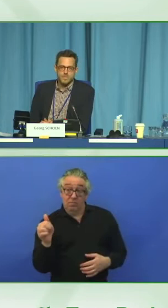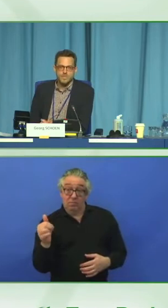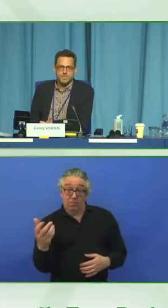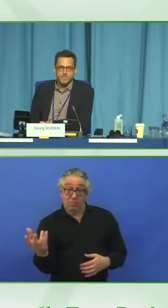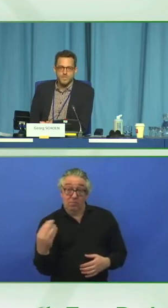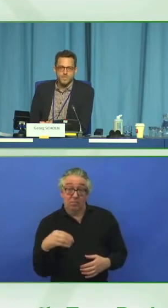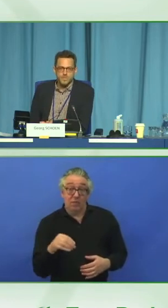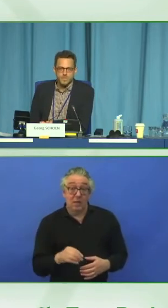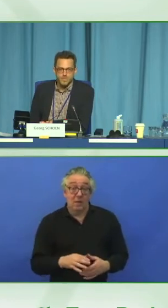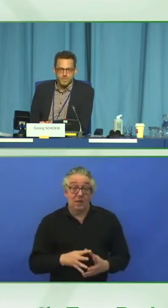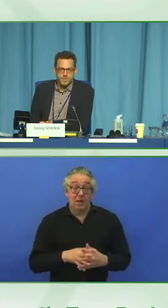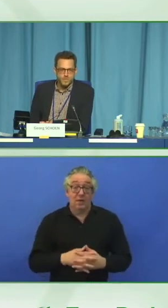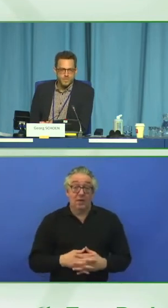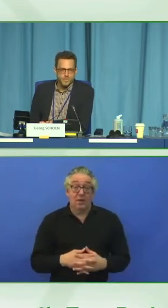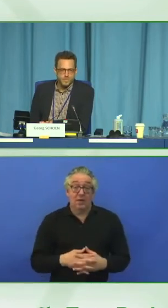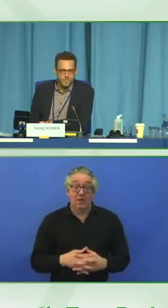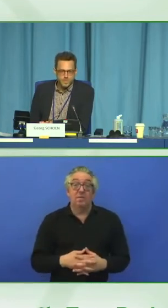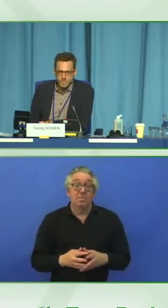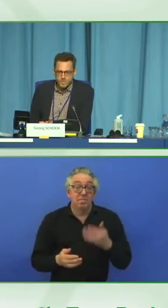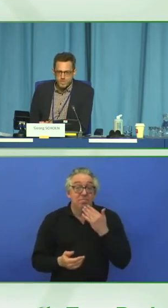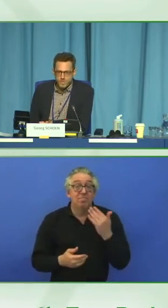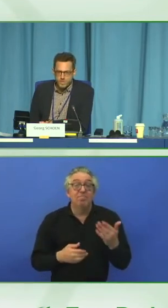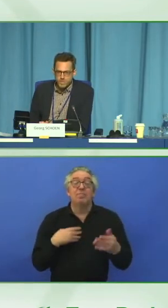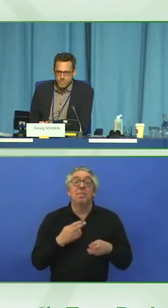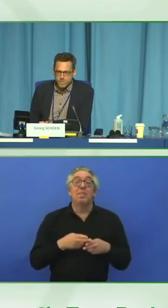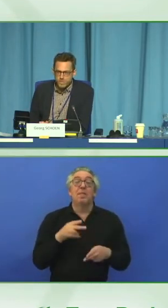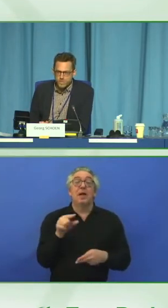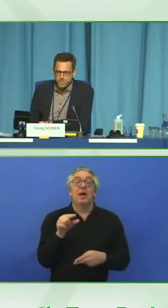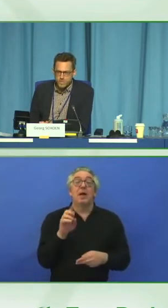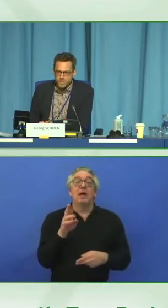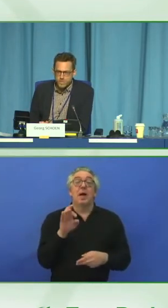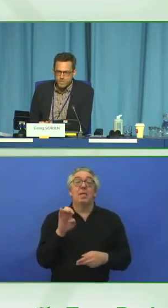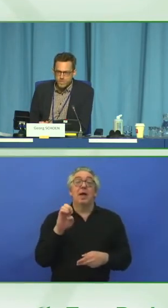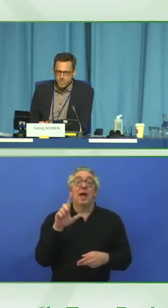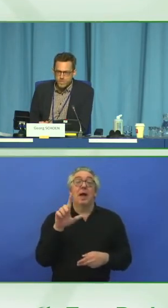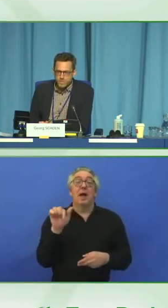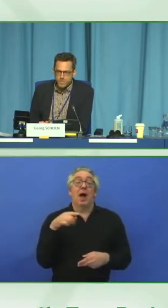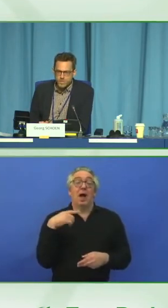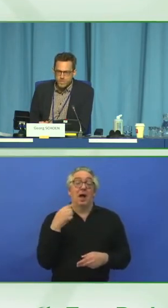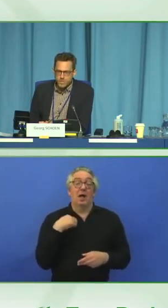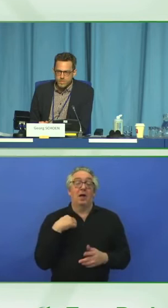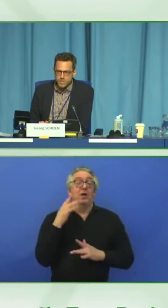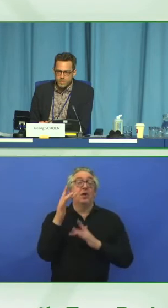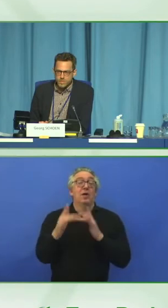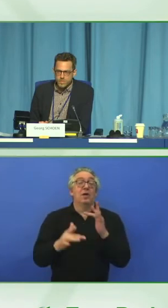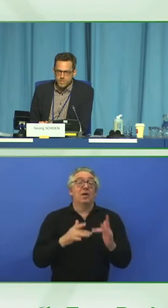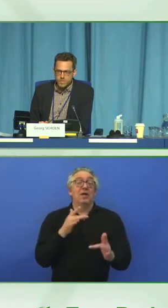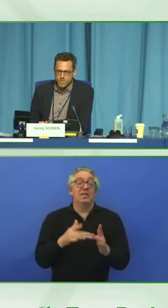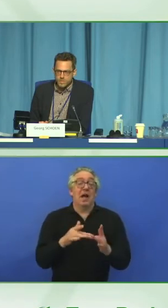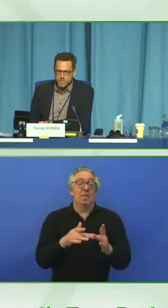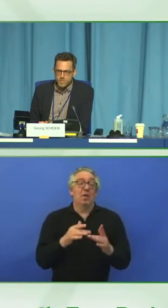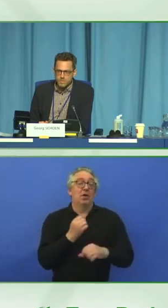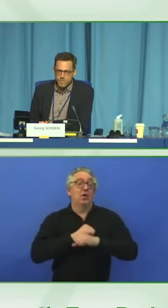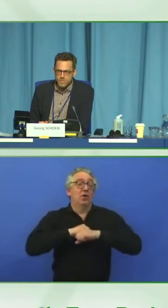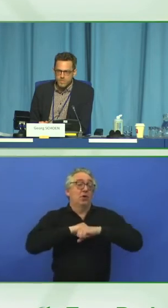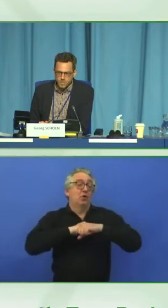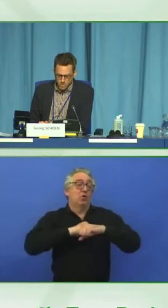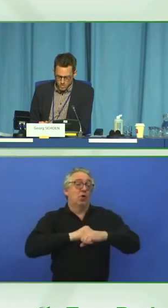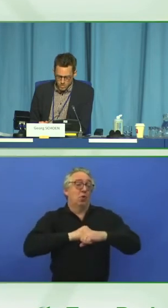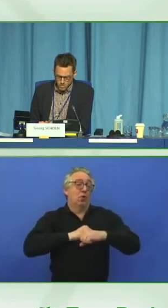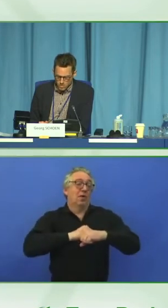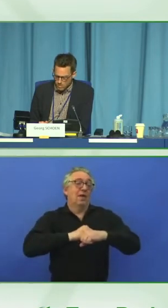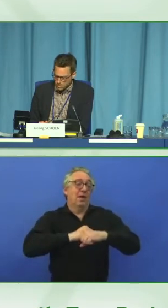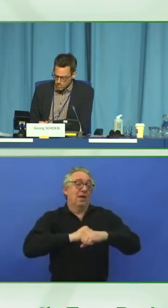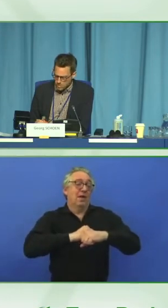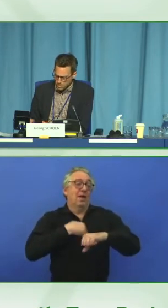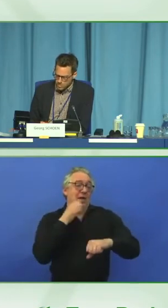So my name is Gabriela. I'm a cybersecurity expert for social engineering. And I have a question, is there in